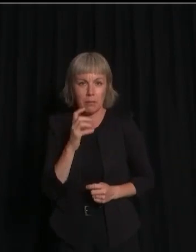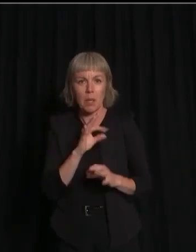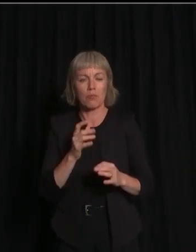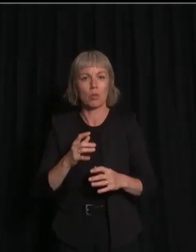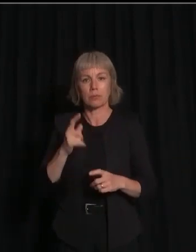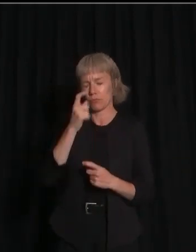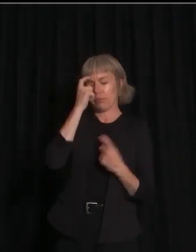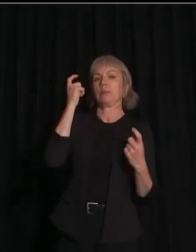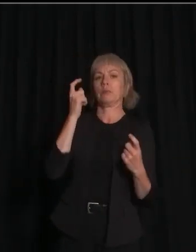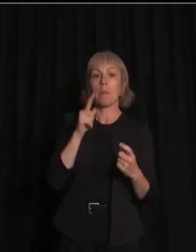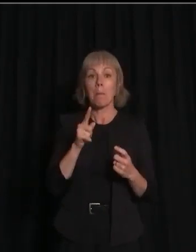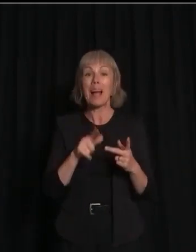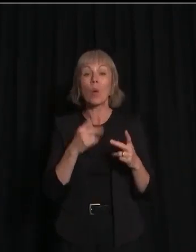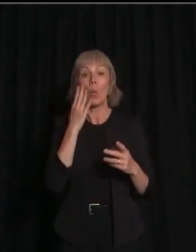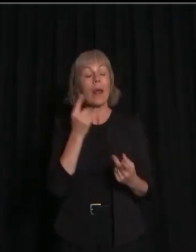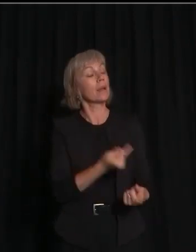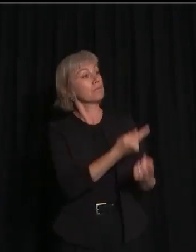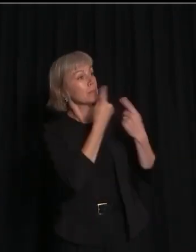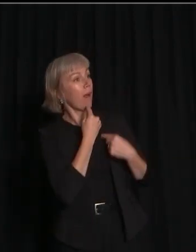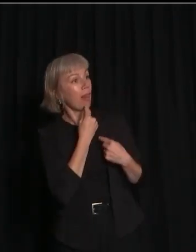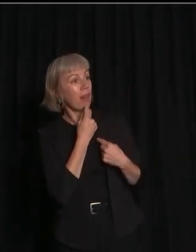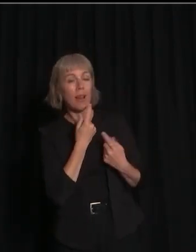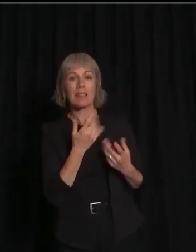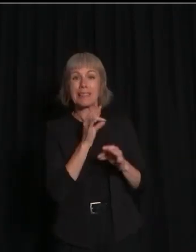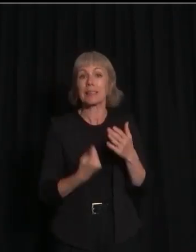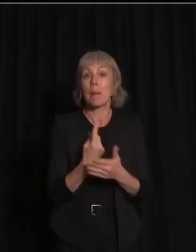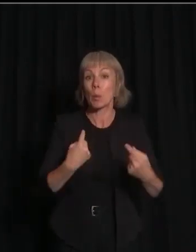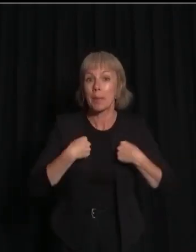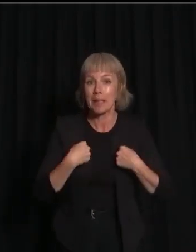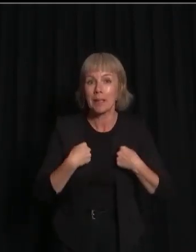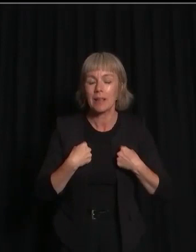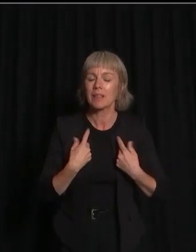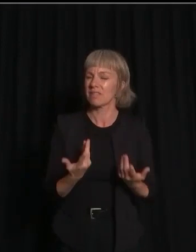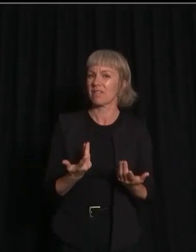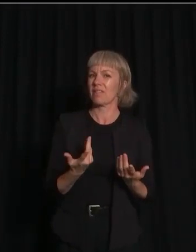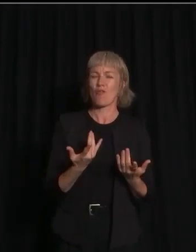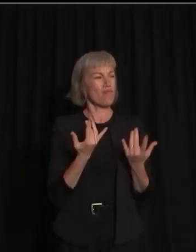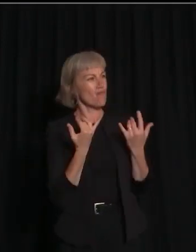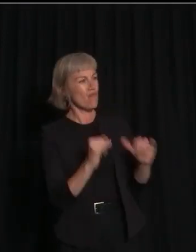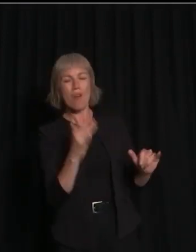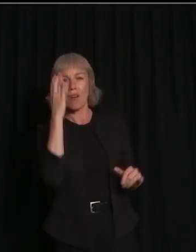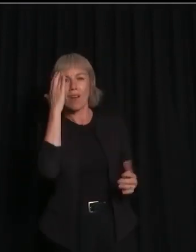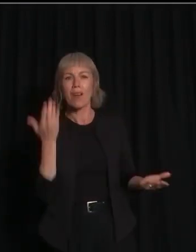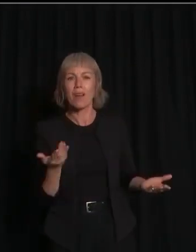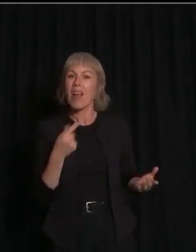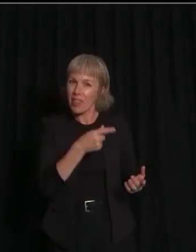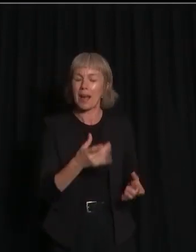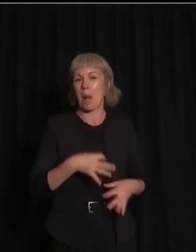I am deeply triggered by people telling me that it does not happen, because it happened to me. And